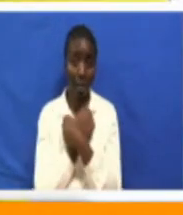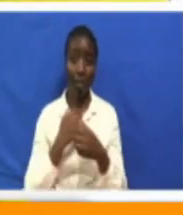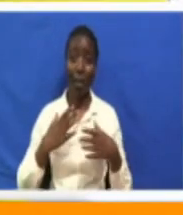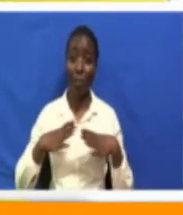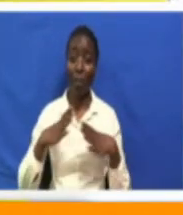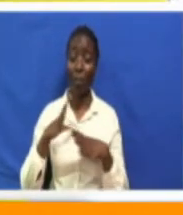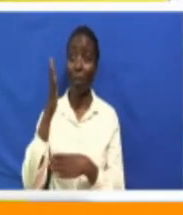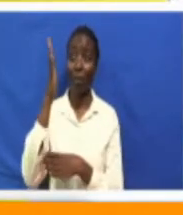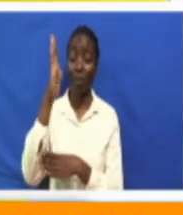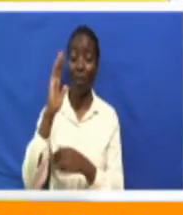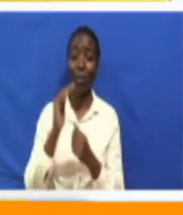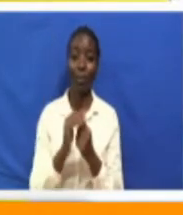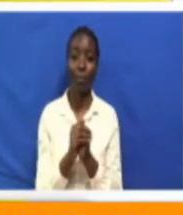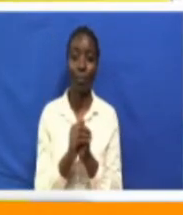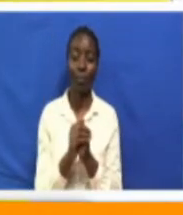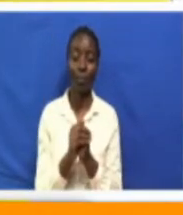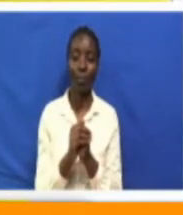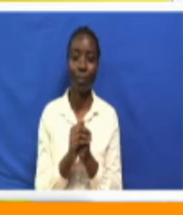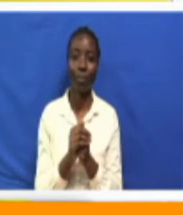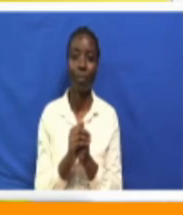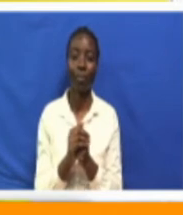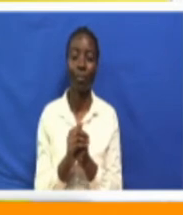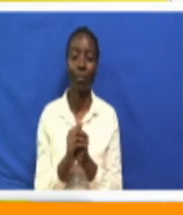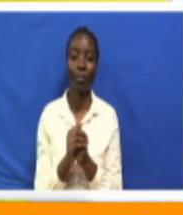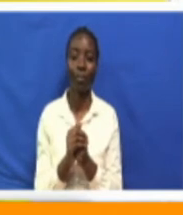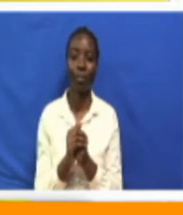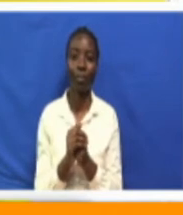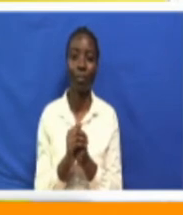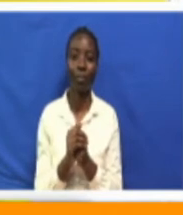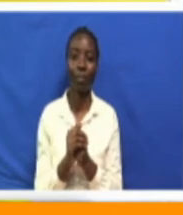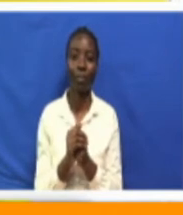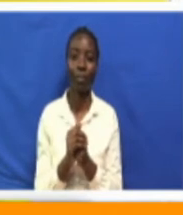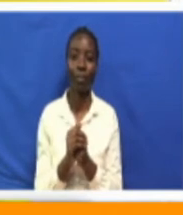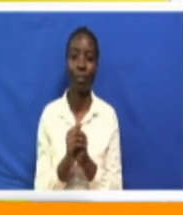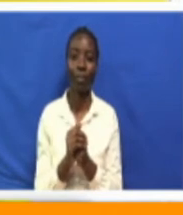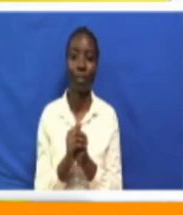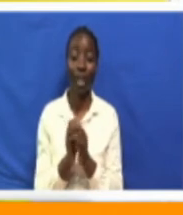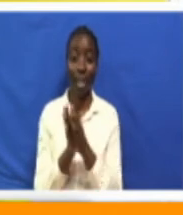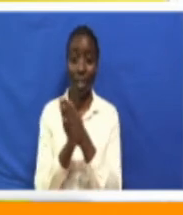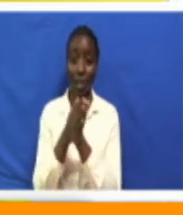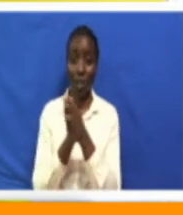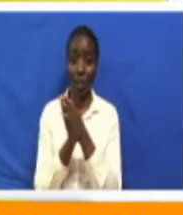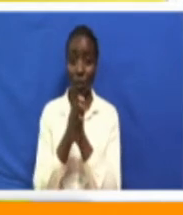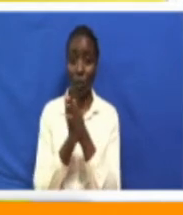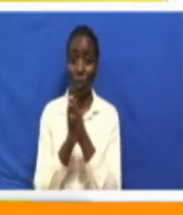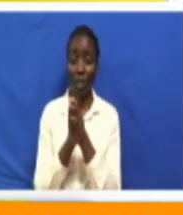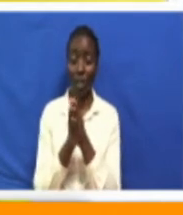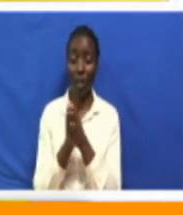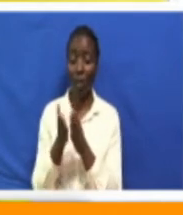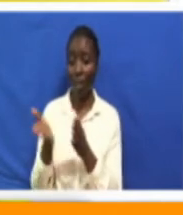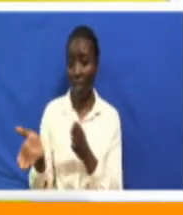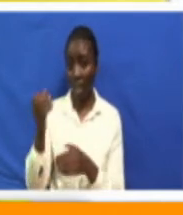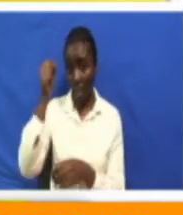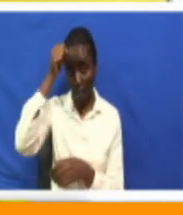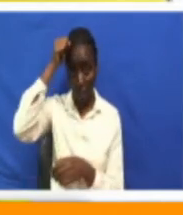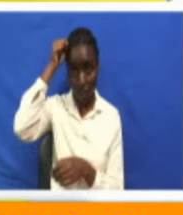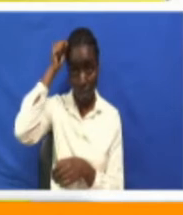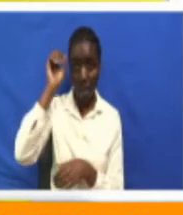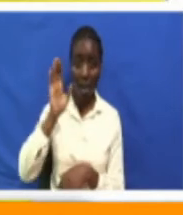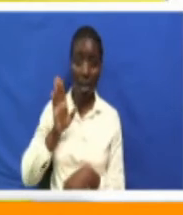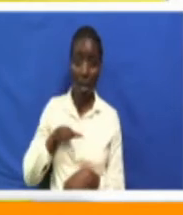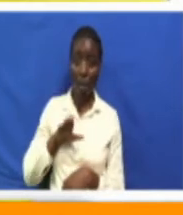in a moving encounter at a well in Samaria woman